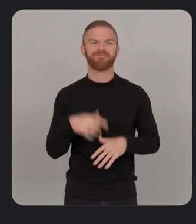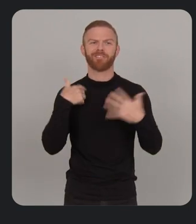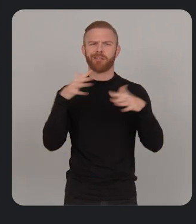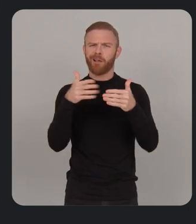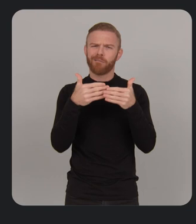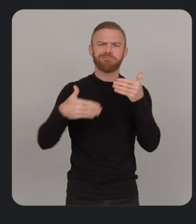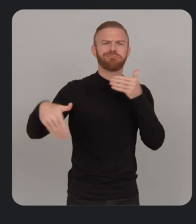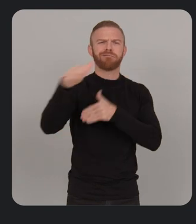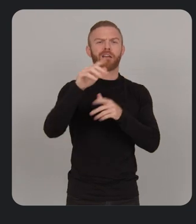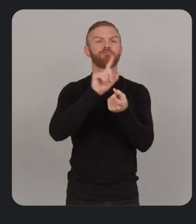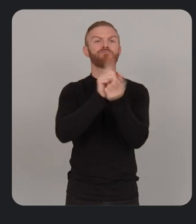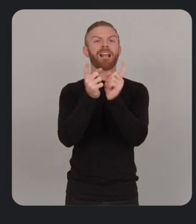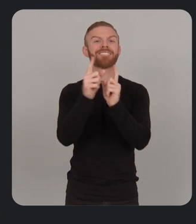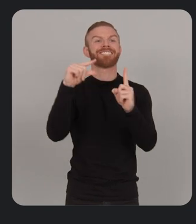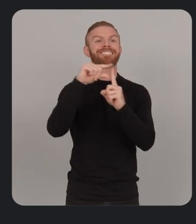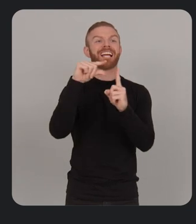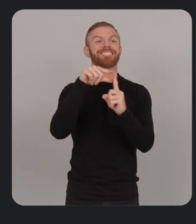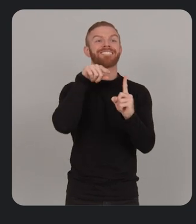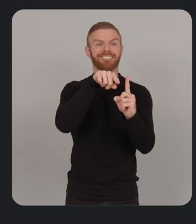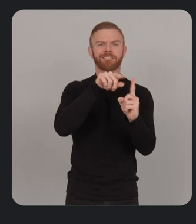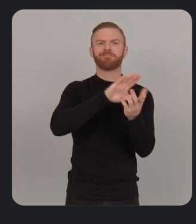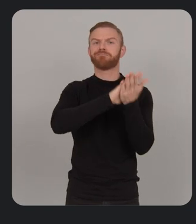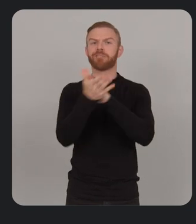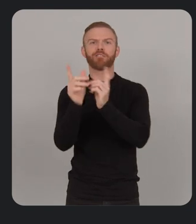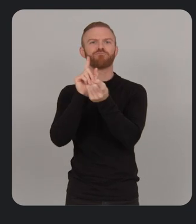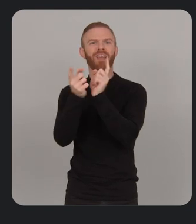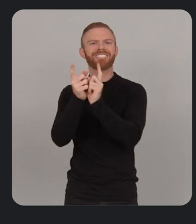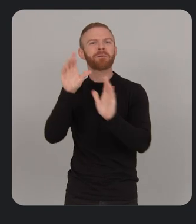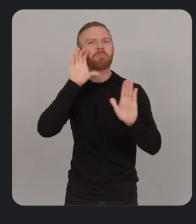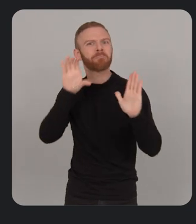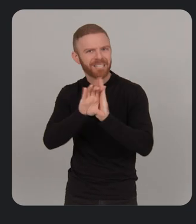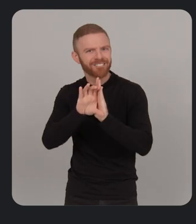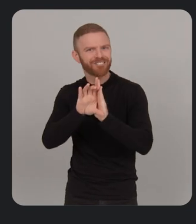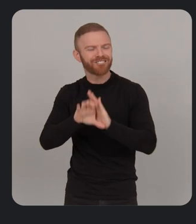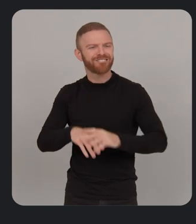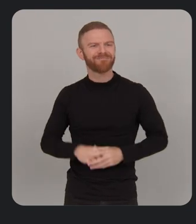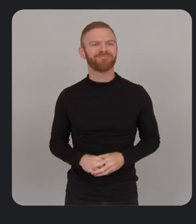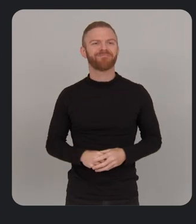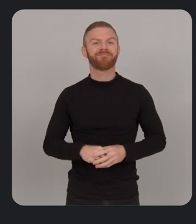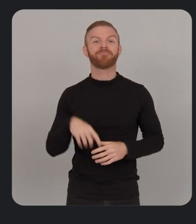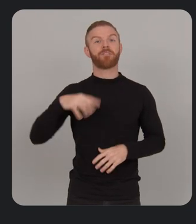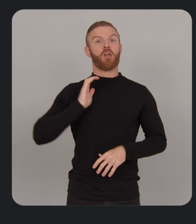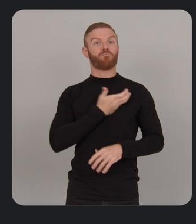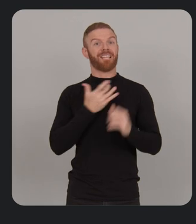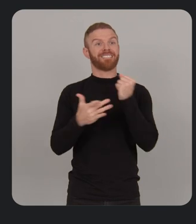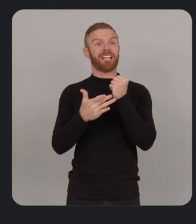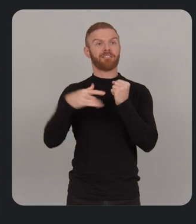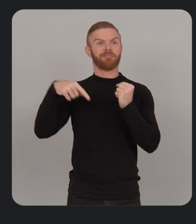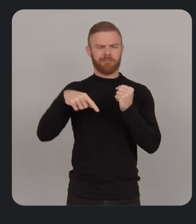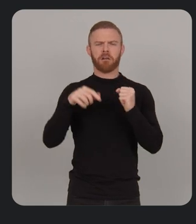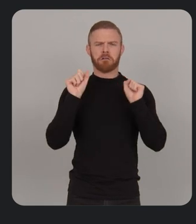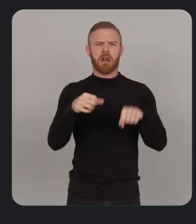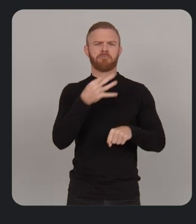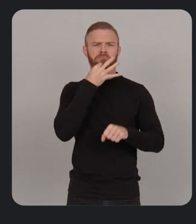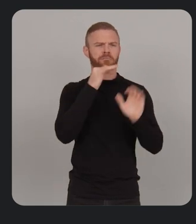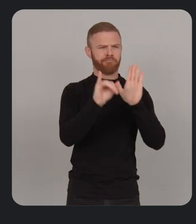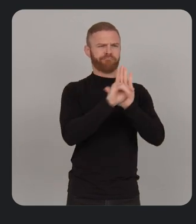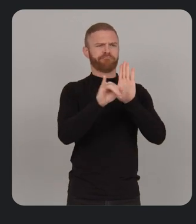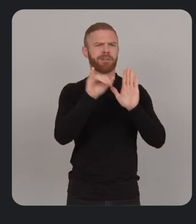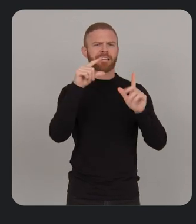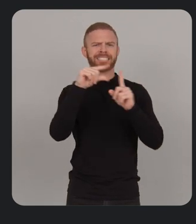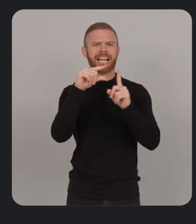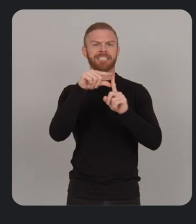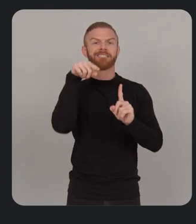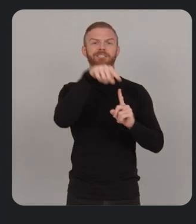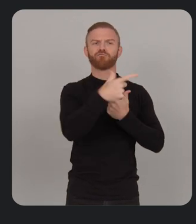We've gone beyond translating text to translating pictures. Our technology already identifies texts